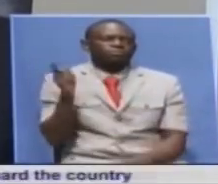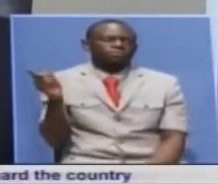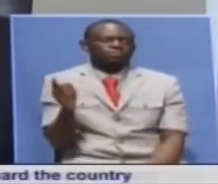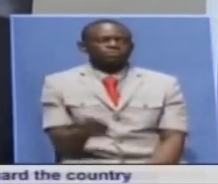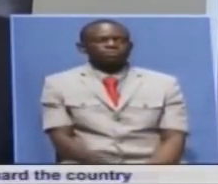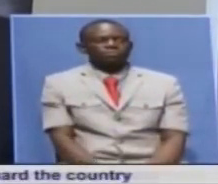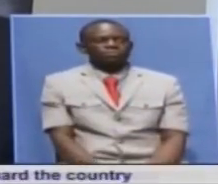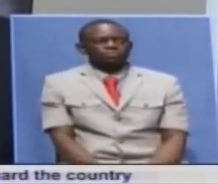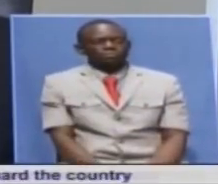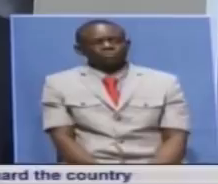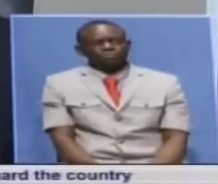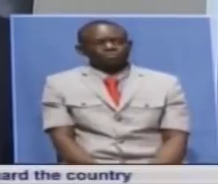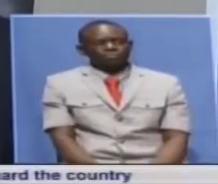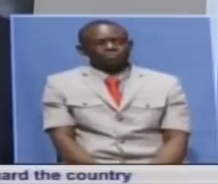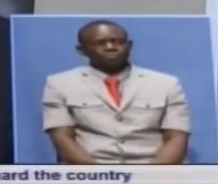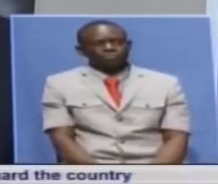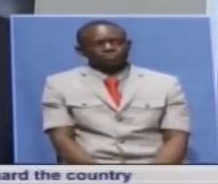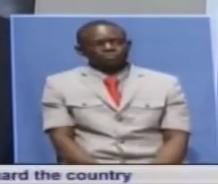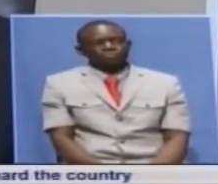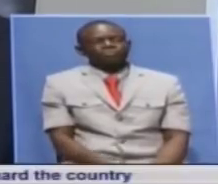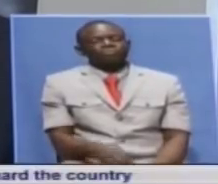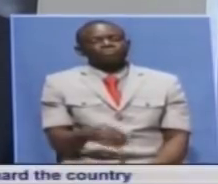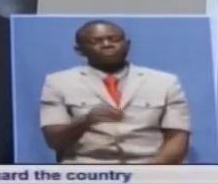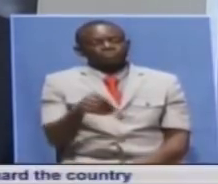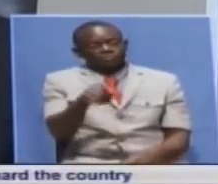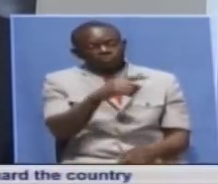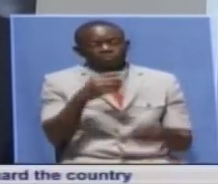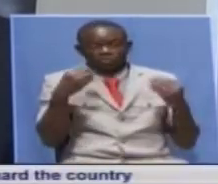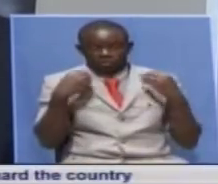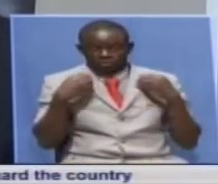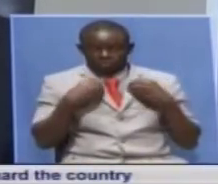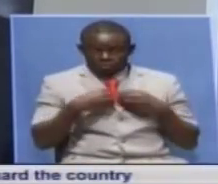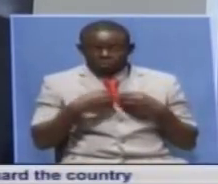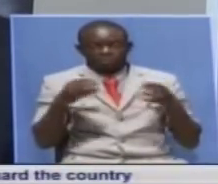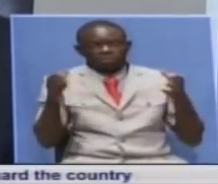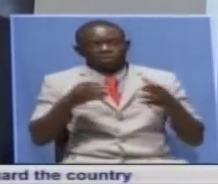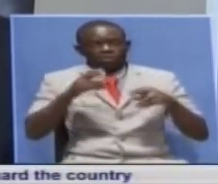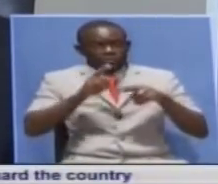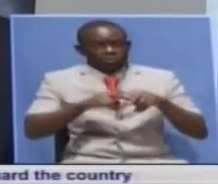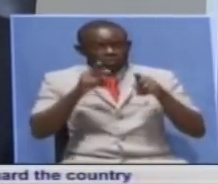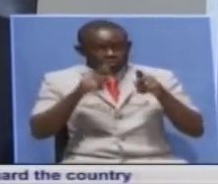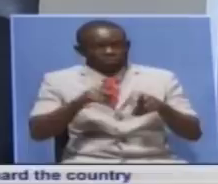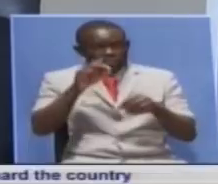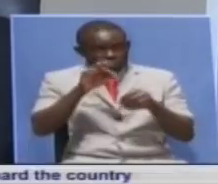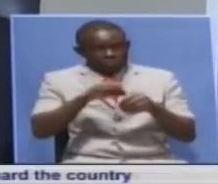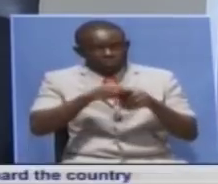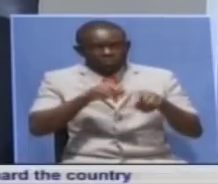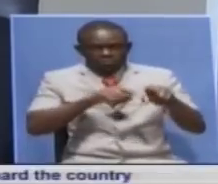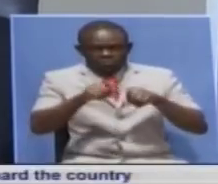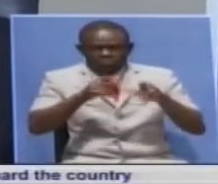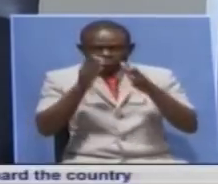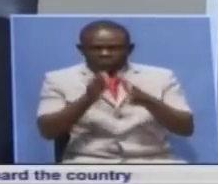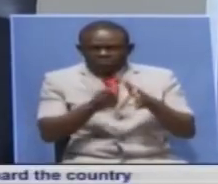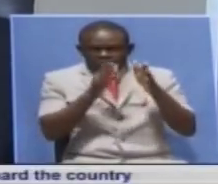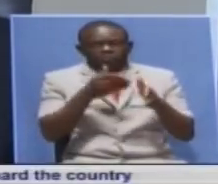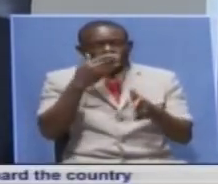Let them talk about what they're able to give to the people of Zambia. I would like to commend the President, who is